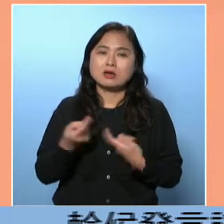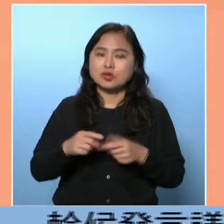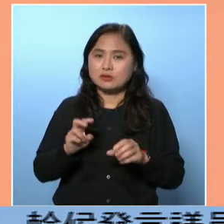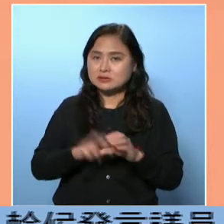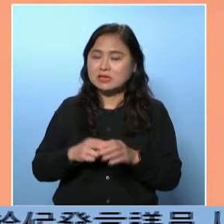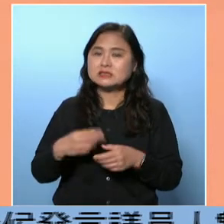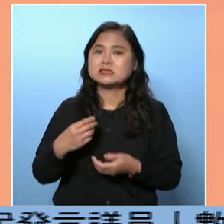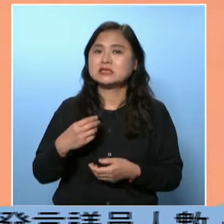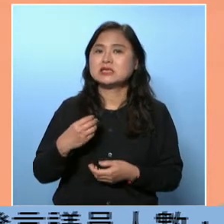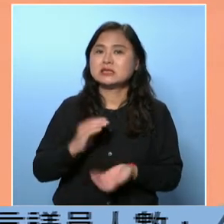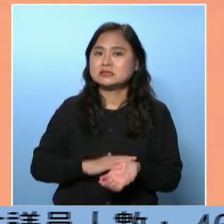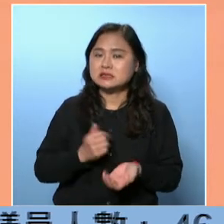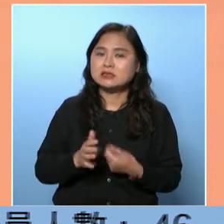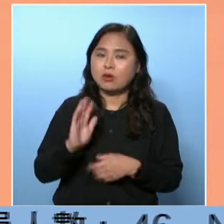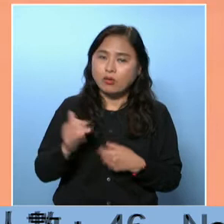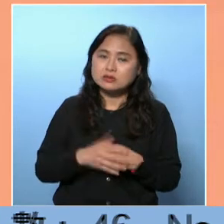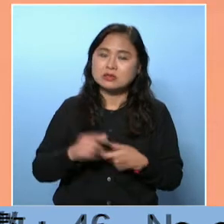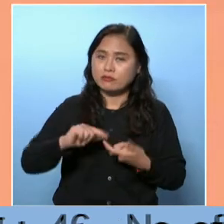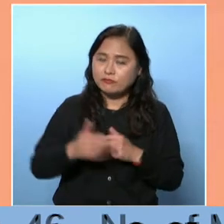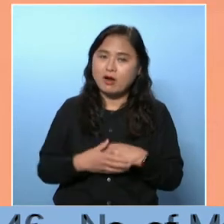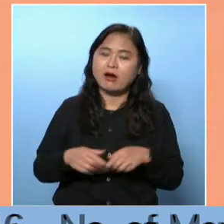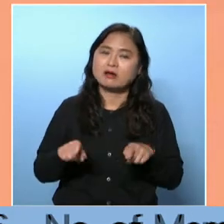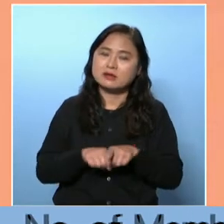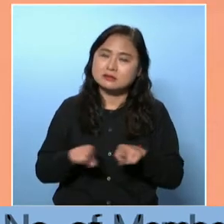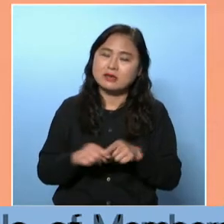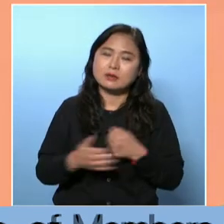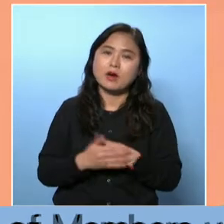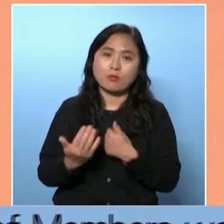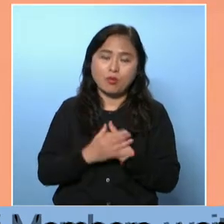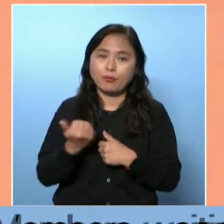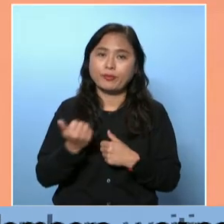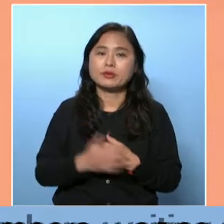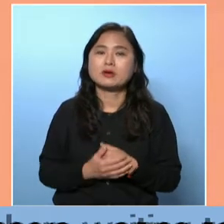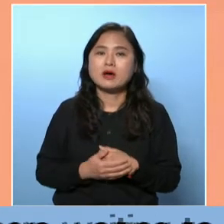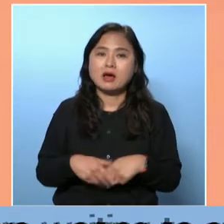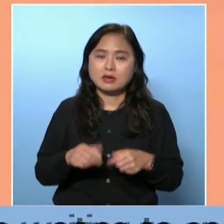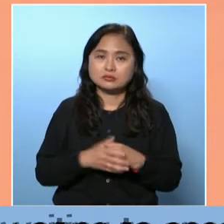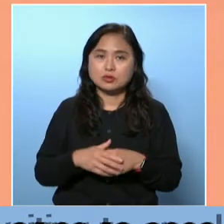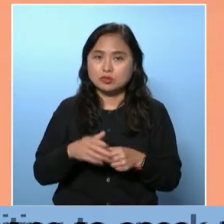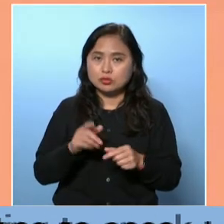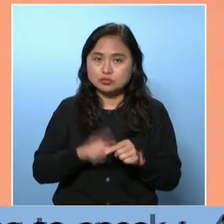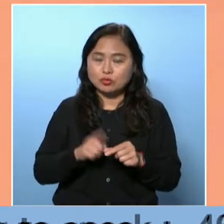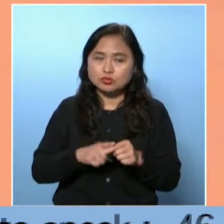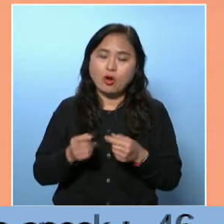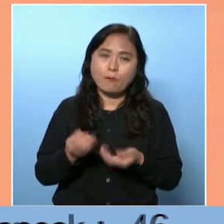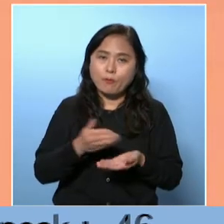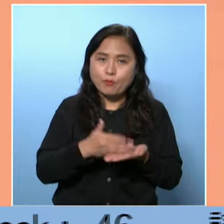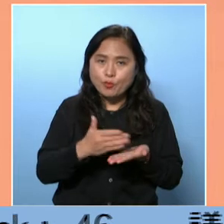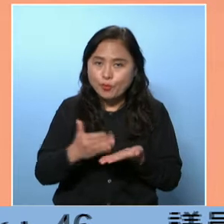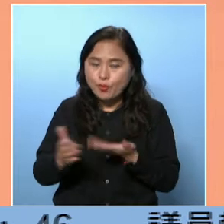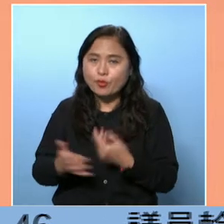serious condition, there could be administration of both Western and Chinese medicine. And then there could be